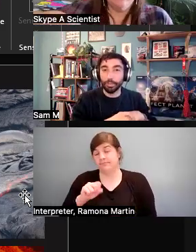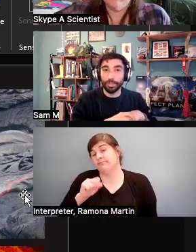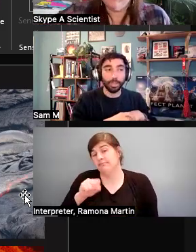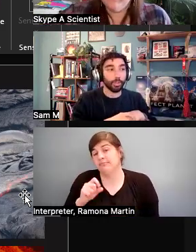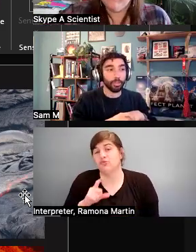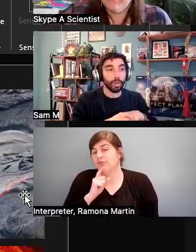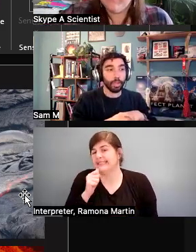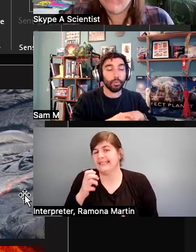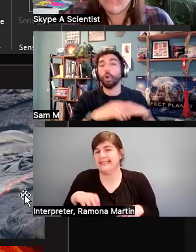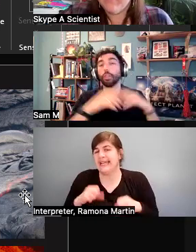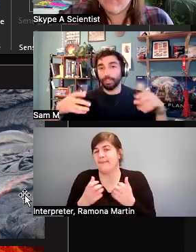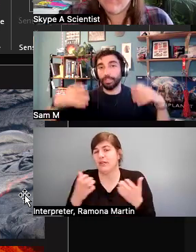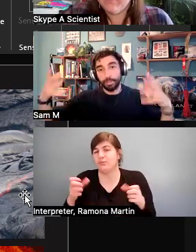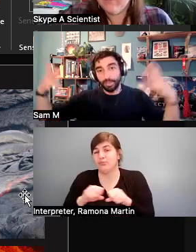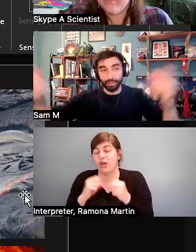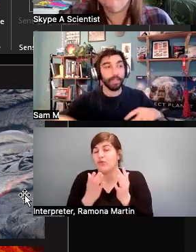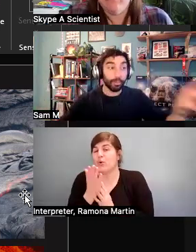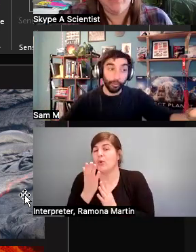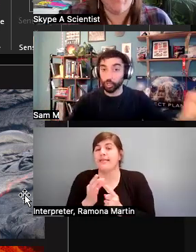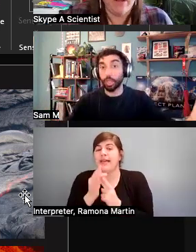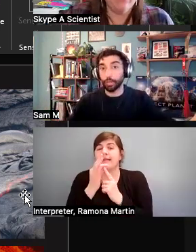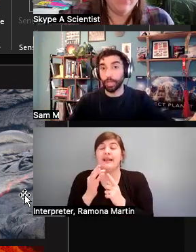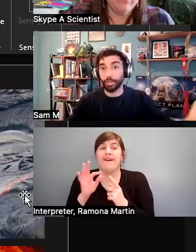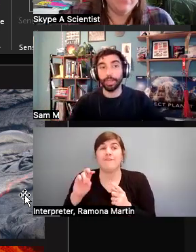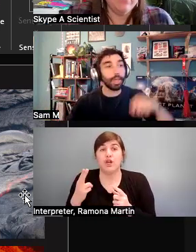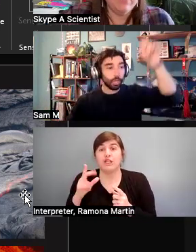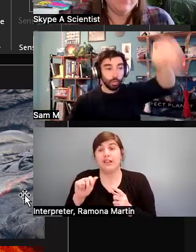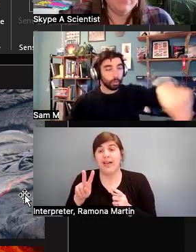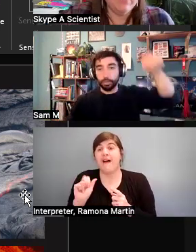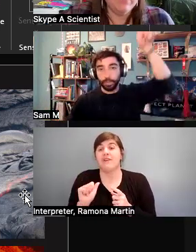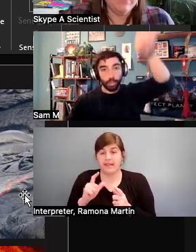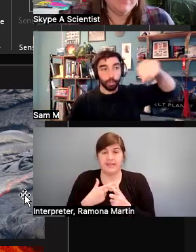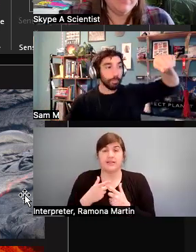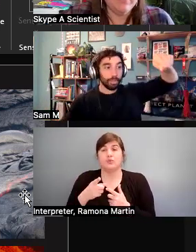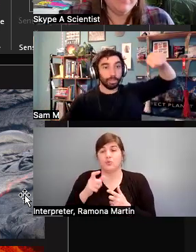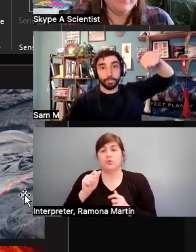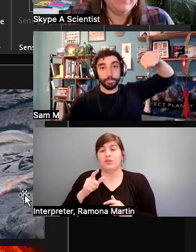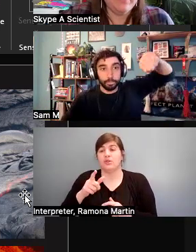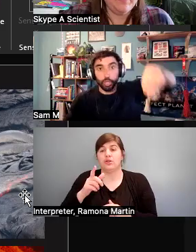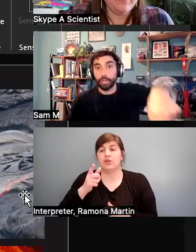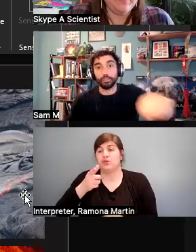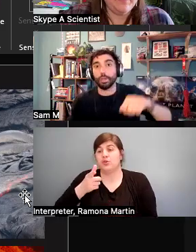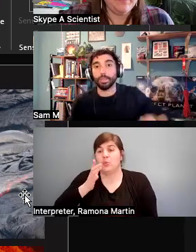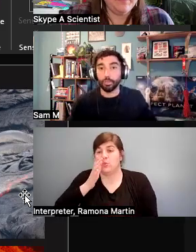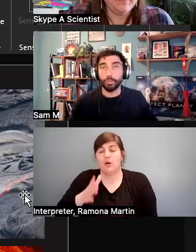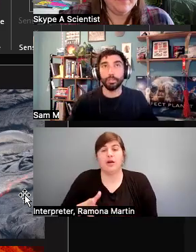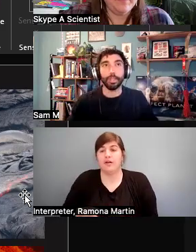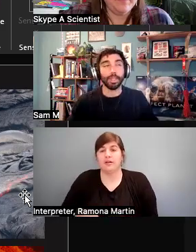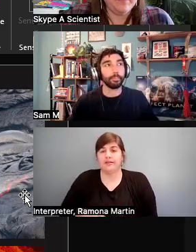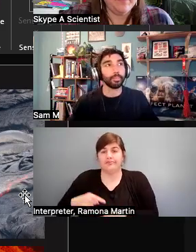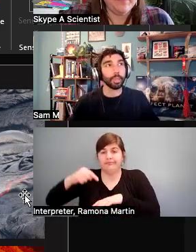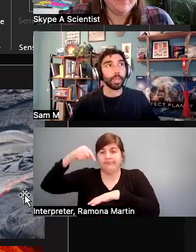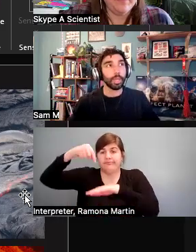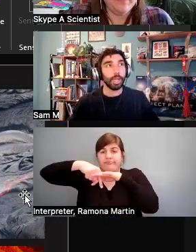it doesn't take a lot to break through it unless it's been sat. If it's fresh For a lava while. like that, you're basically pushing it straight in. It's almost